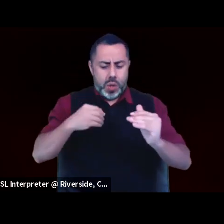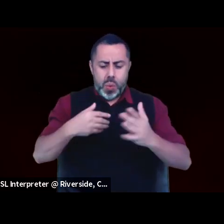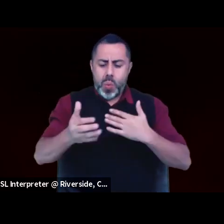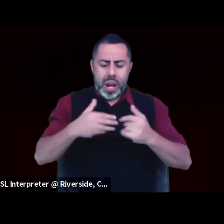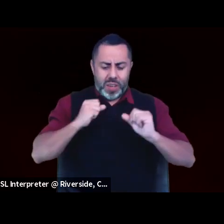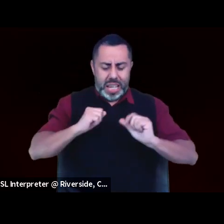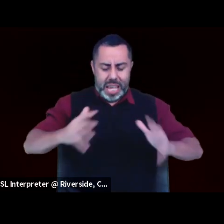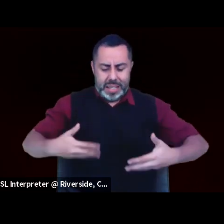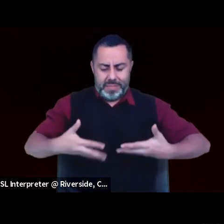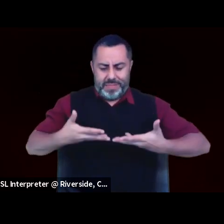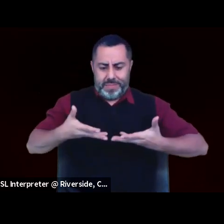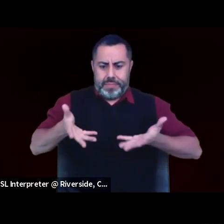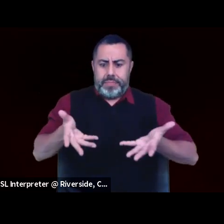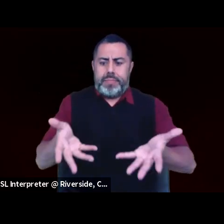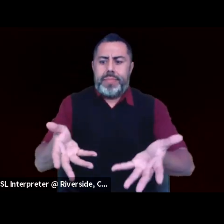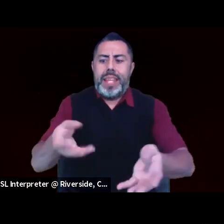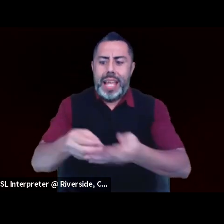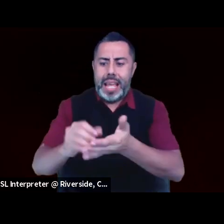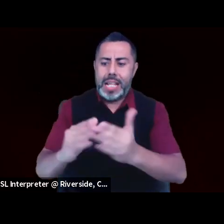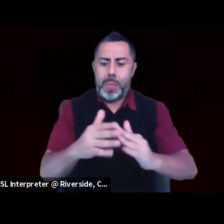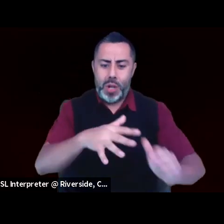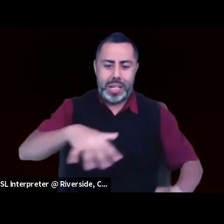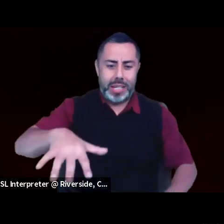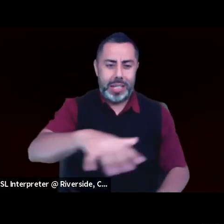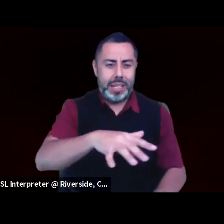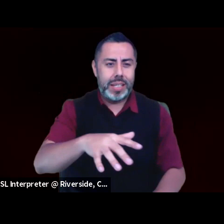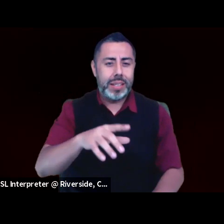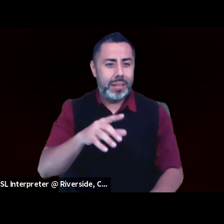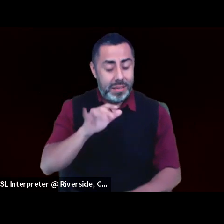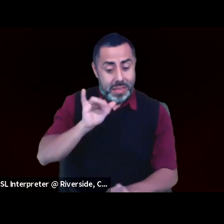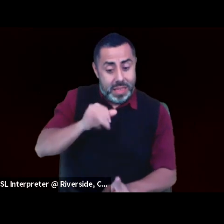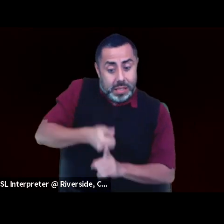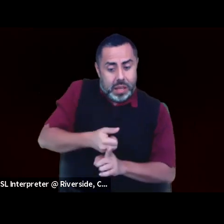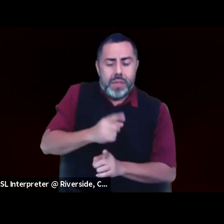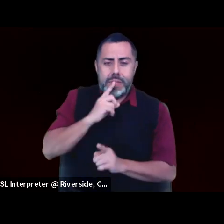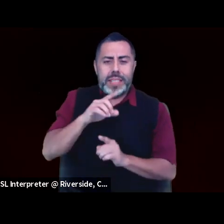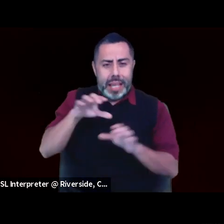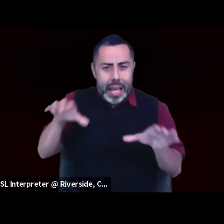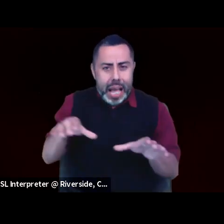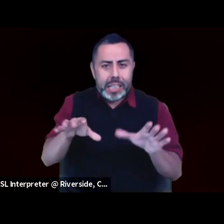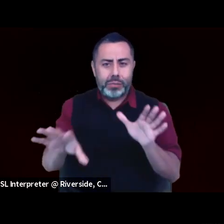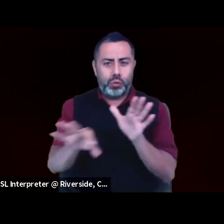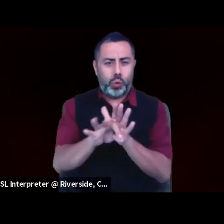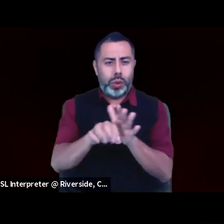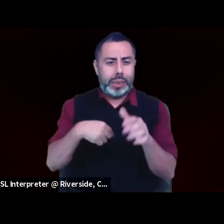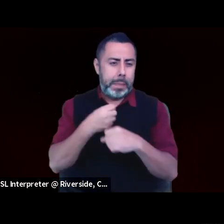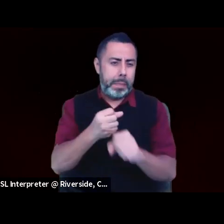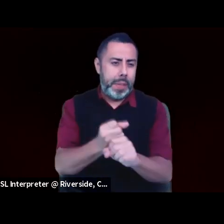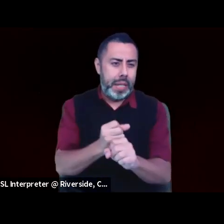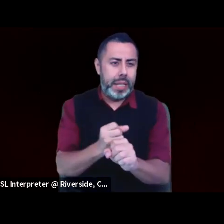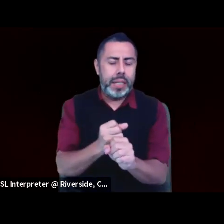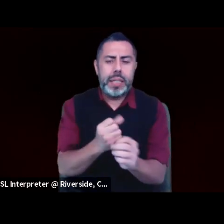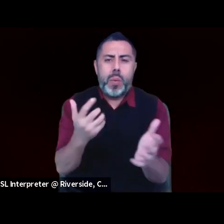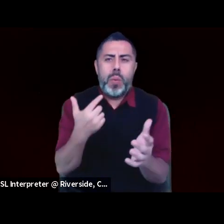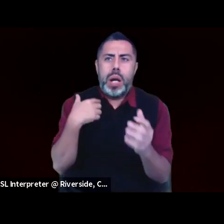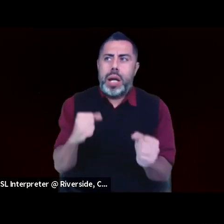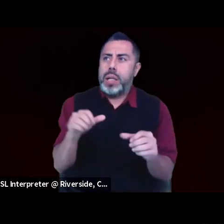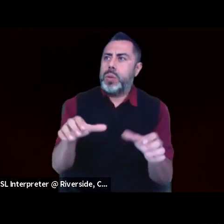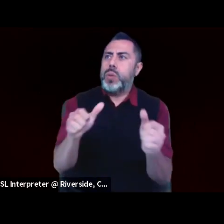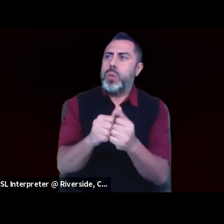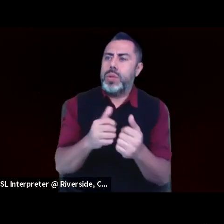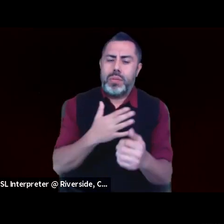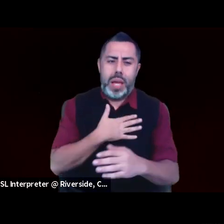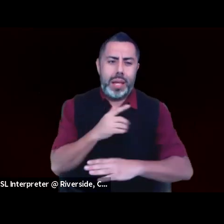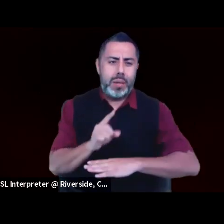community, that is an active choice that I can make. And what I can choose to do with this a privilege that's been afforded to me